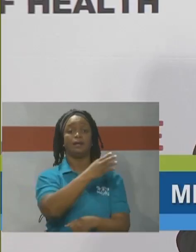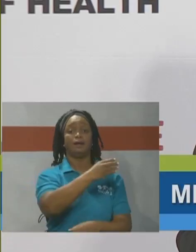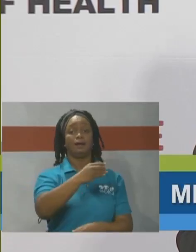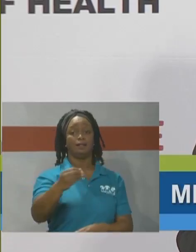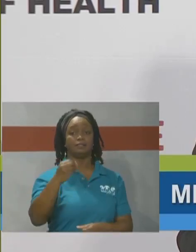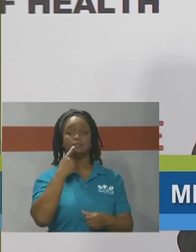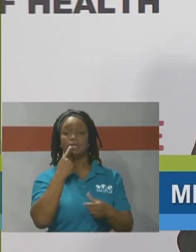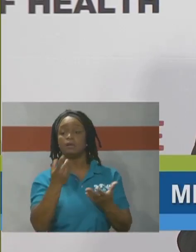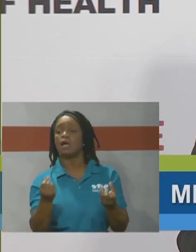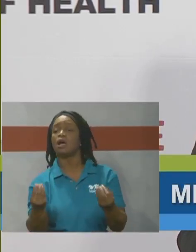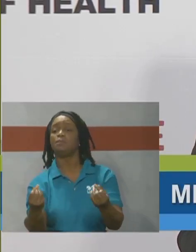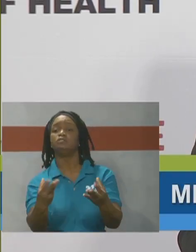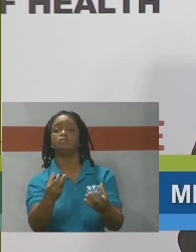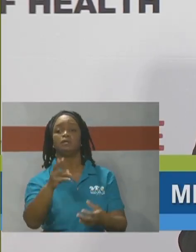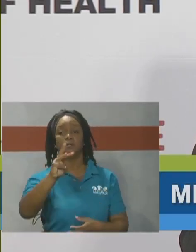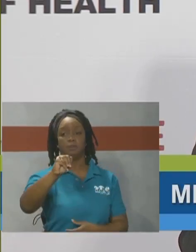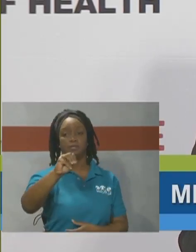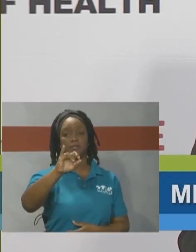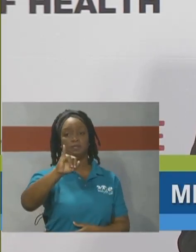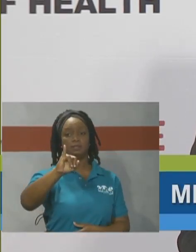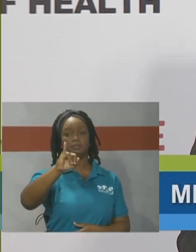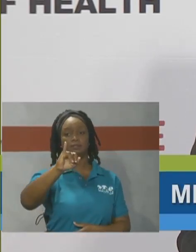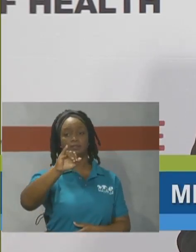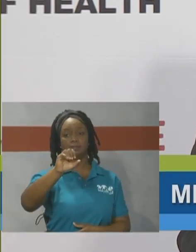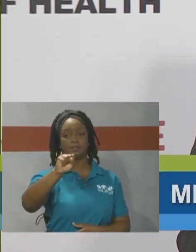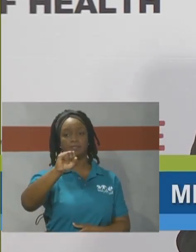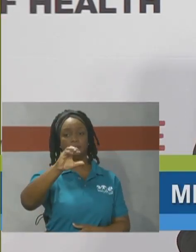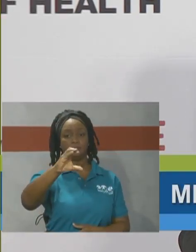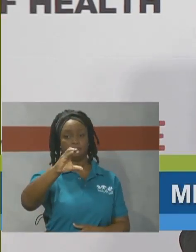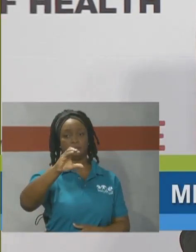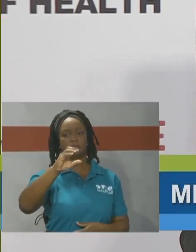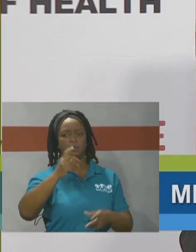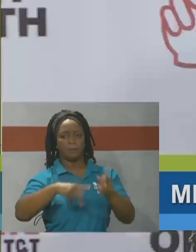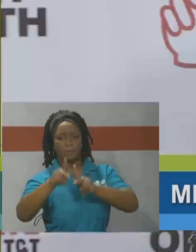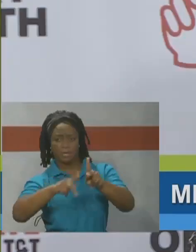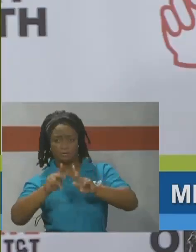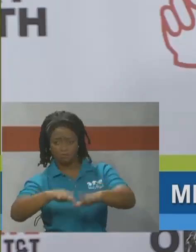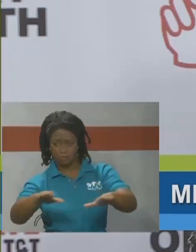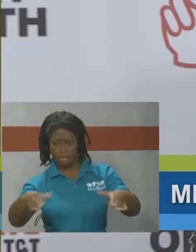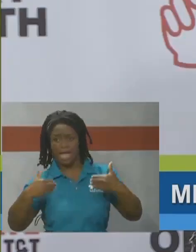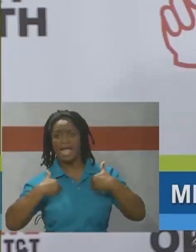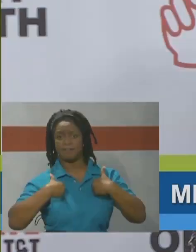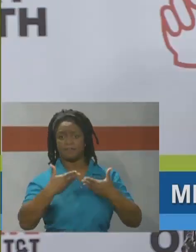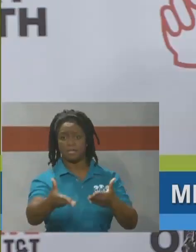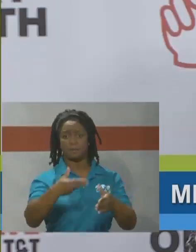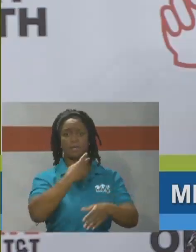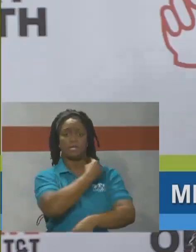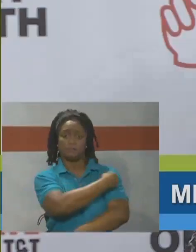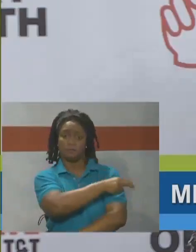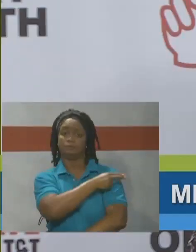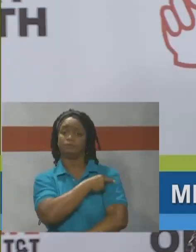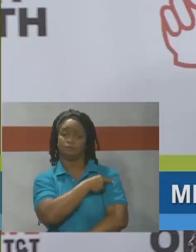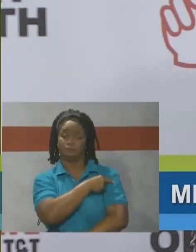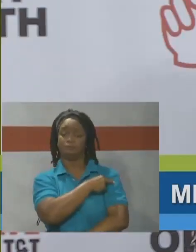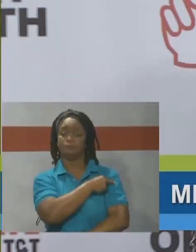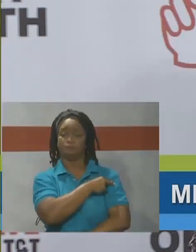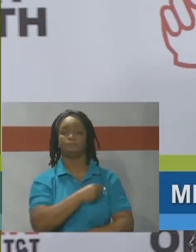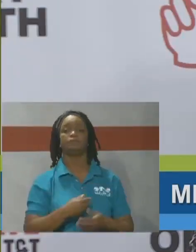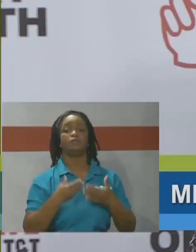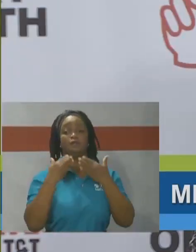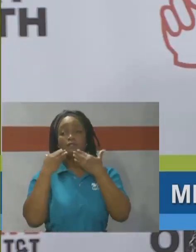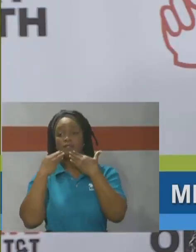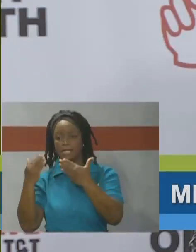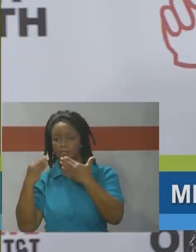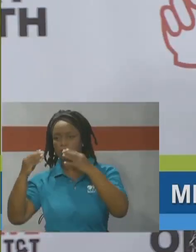missing cases currently present at the nation's health institutions. Dr. Paul. Morning. Thank you very much, Honorable Minister,